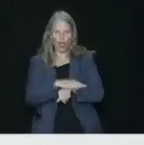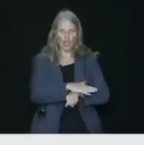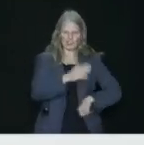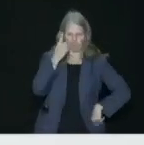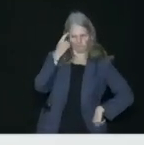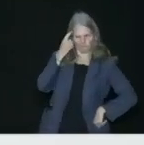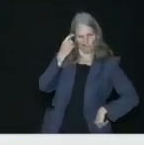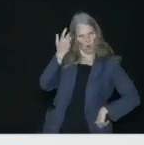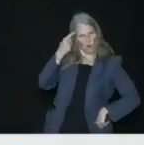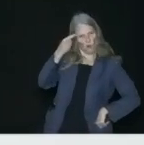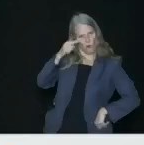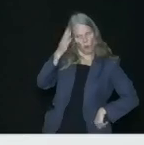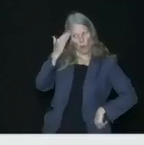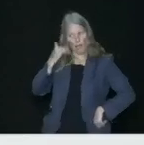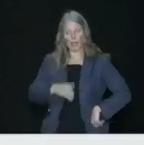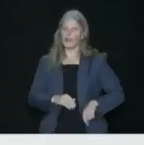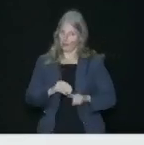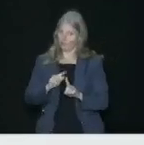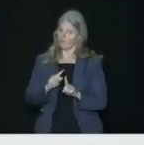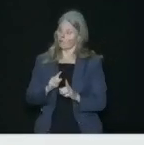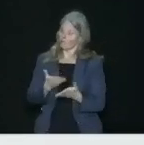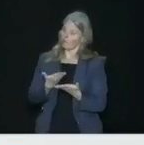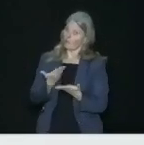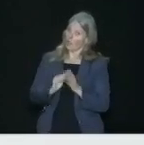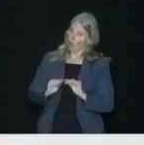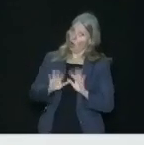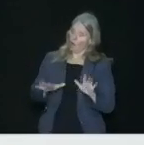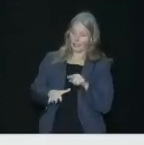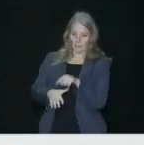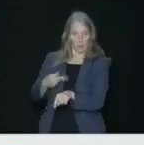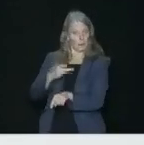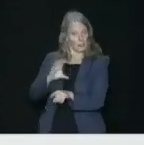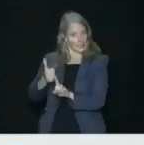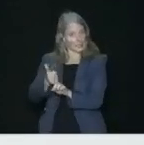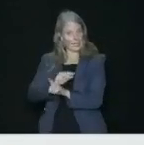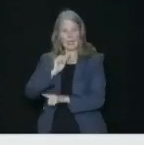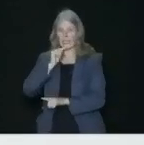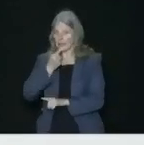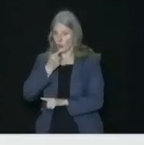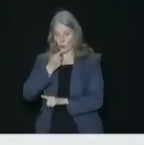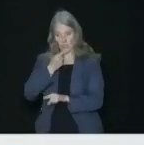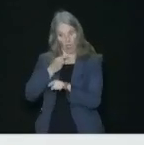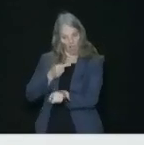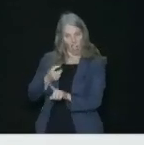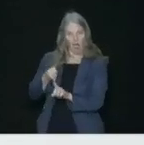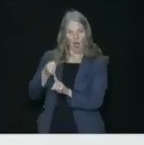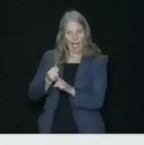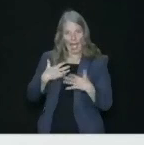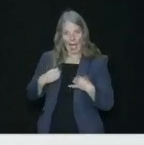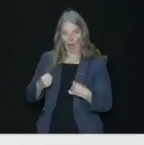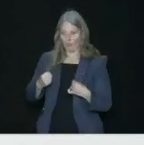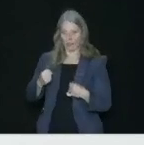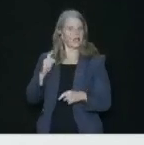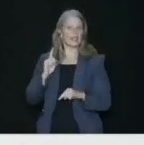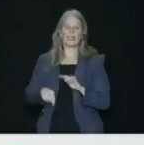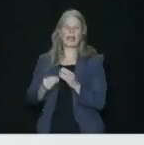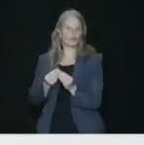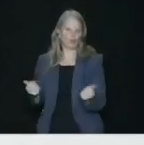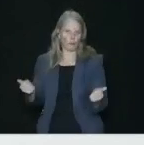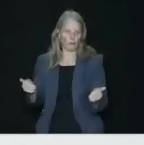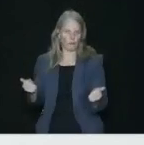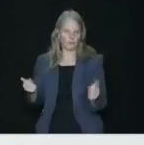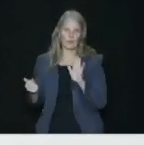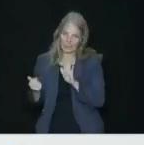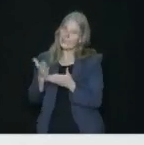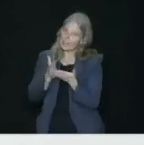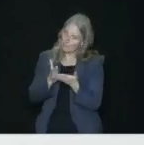PCC is a serious condition that can have, at times, irreversible health consequences. In light